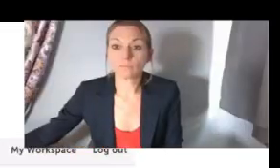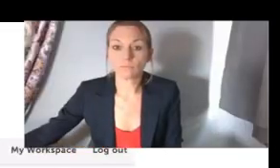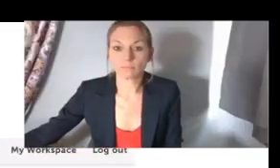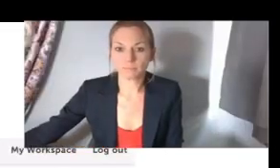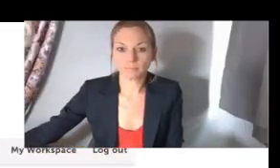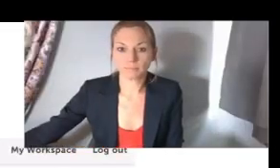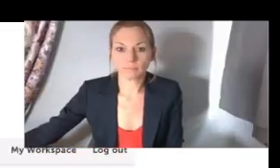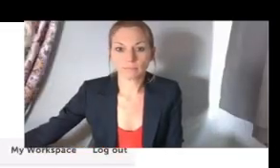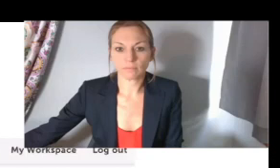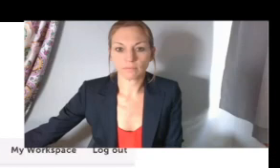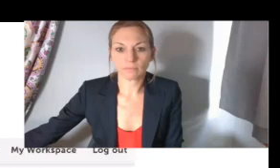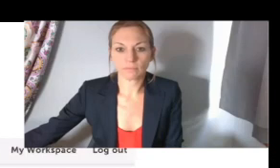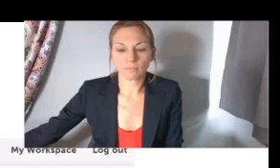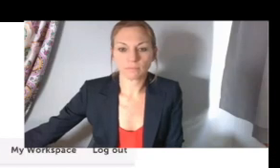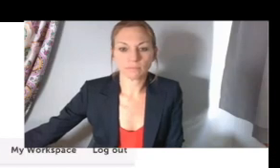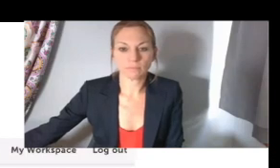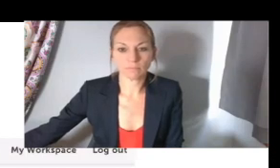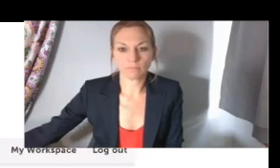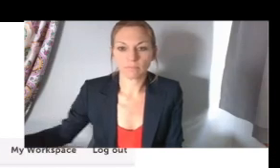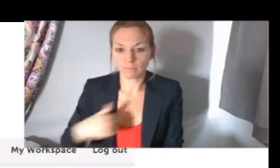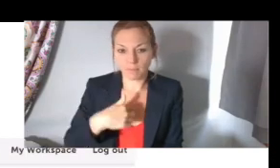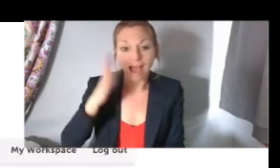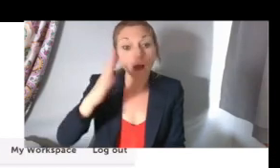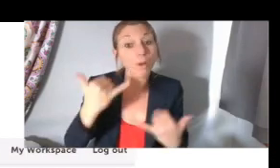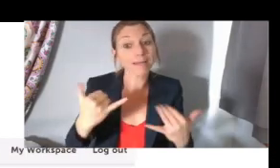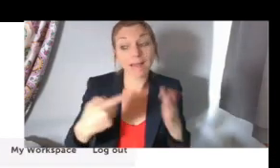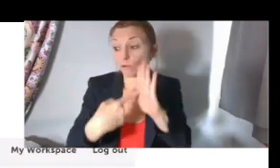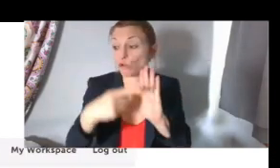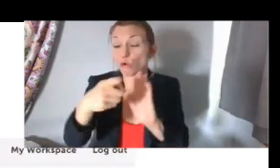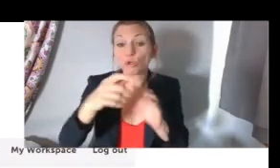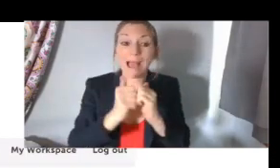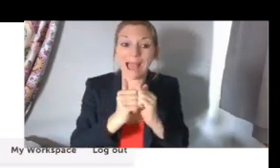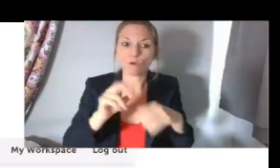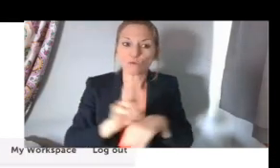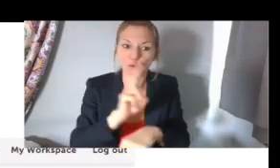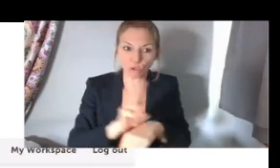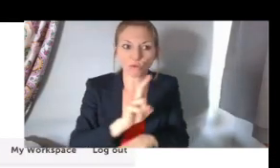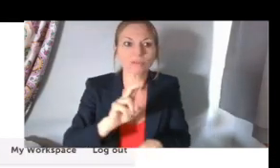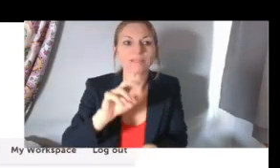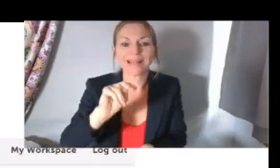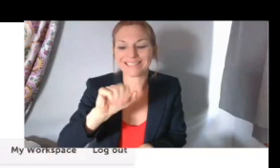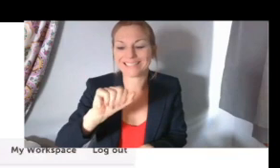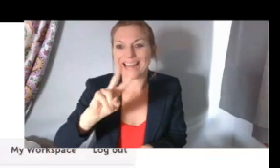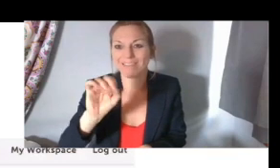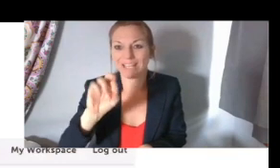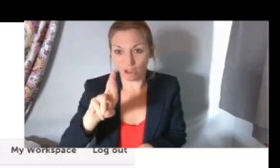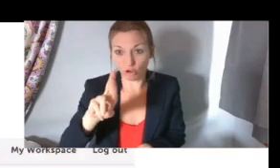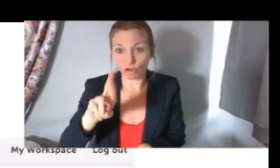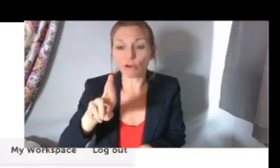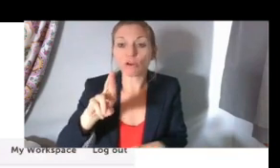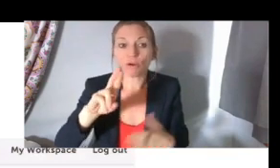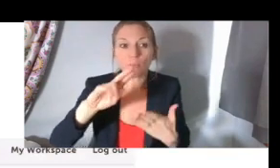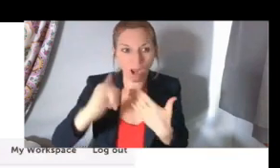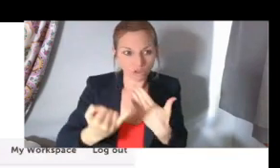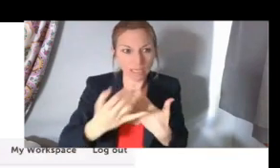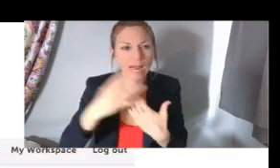Okay, so now I'm going to show you how to utilize the Learner Variability Navigator, or the Learner Variability Project's Navigator and the Learning Needs Explorer